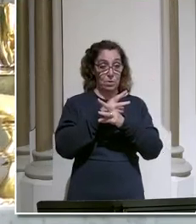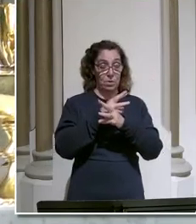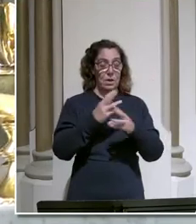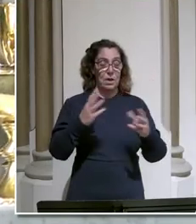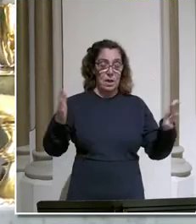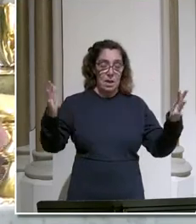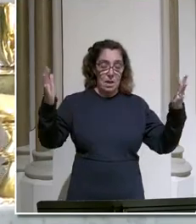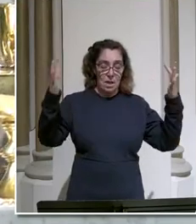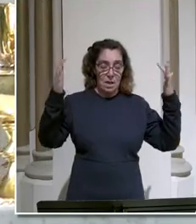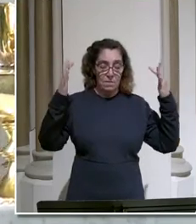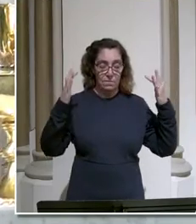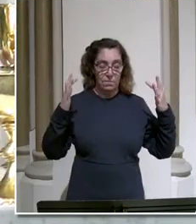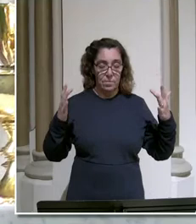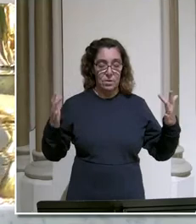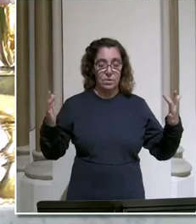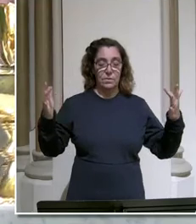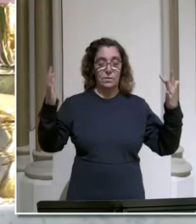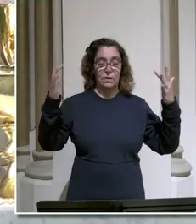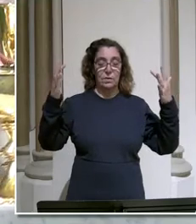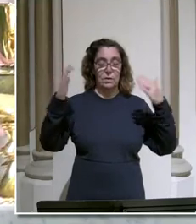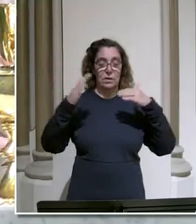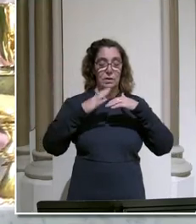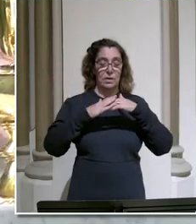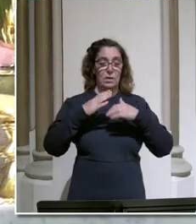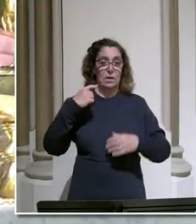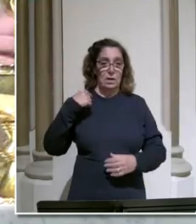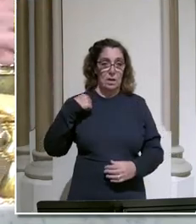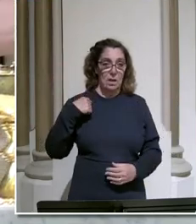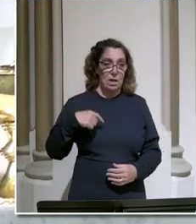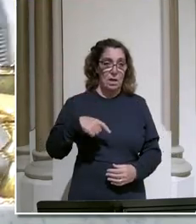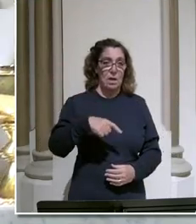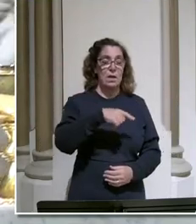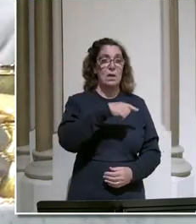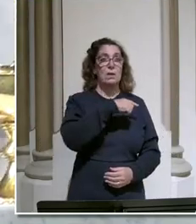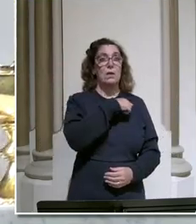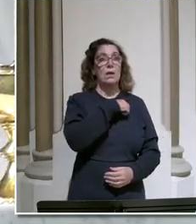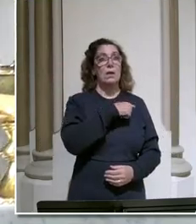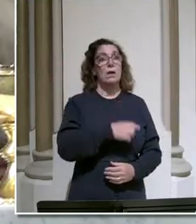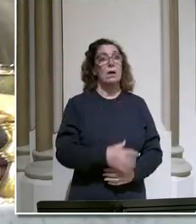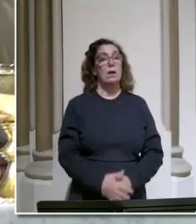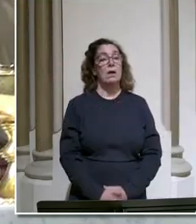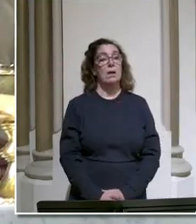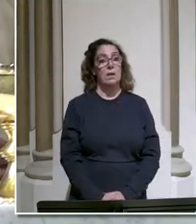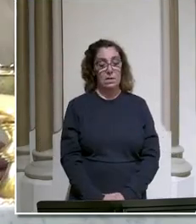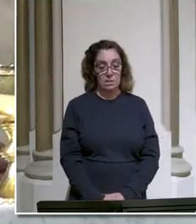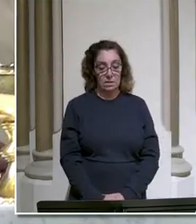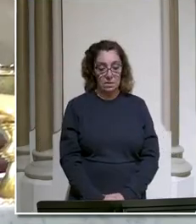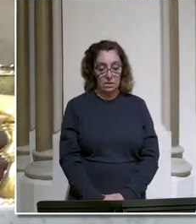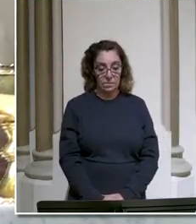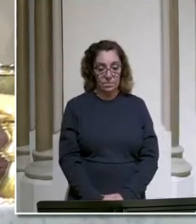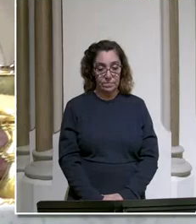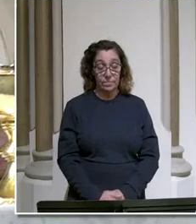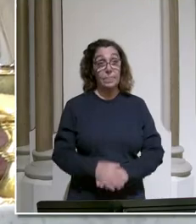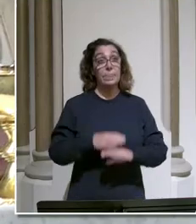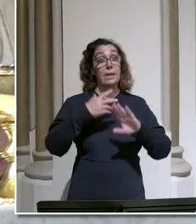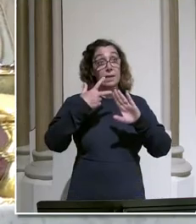Condemnation, but health in mind and in body.